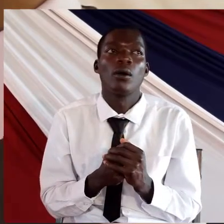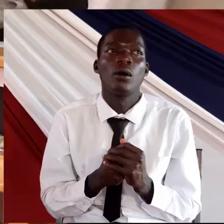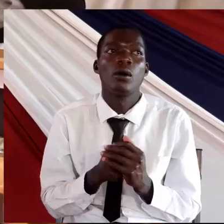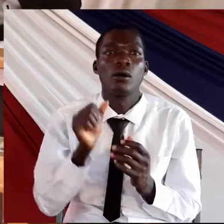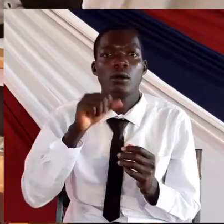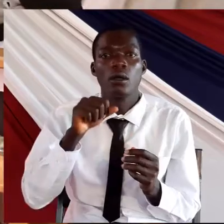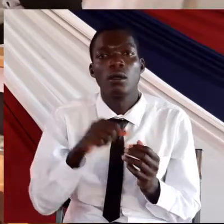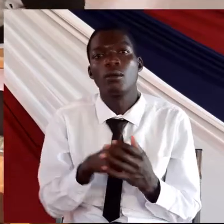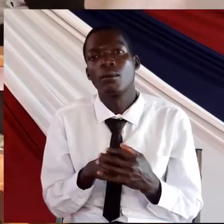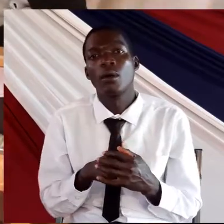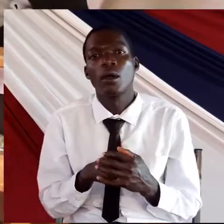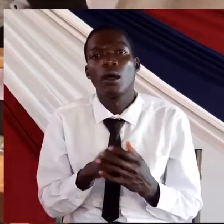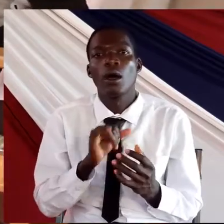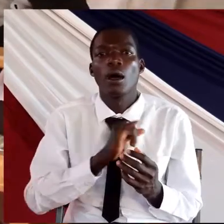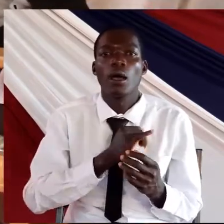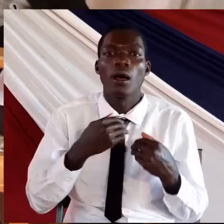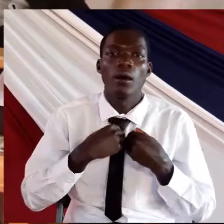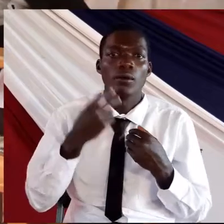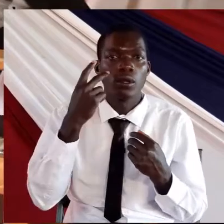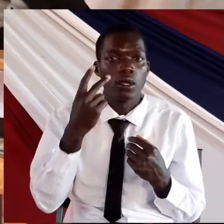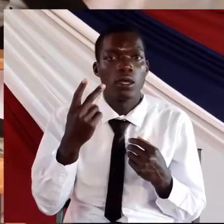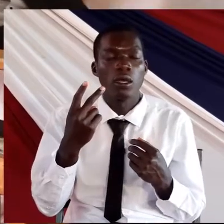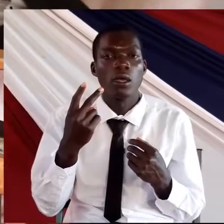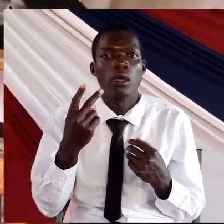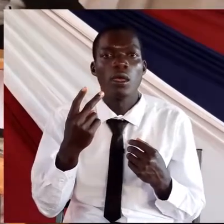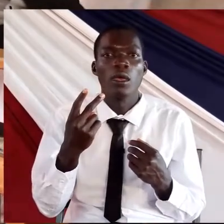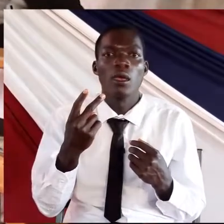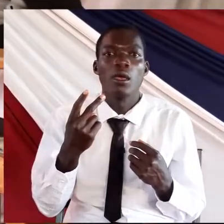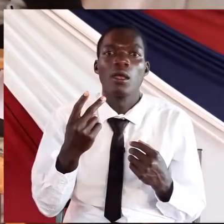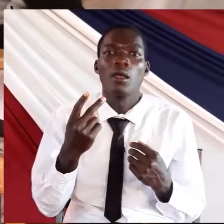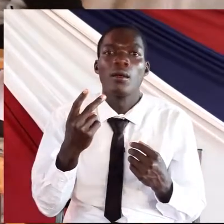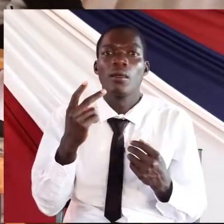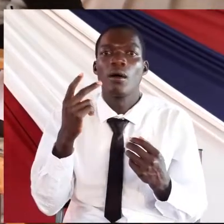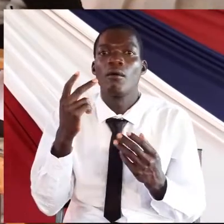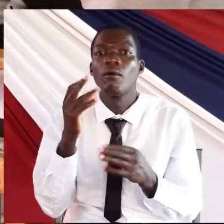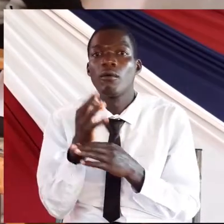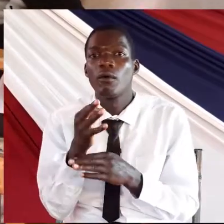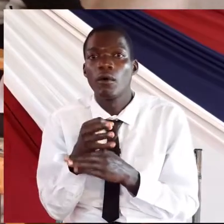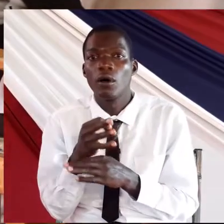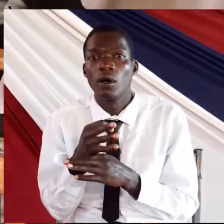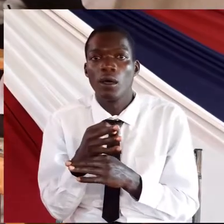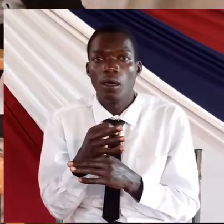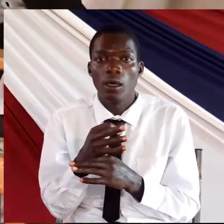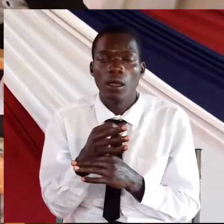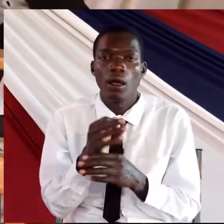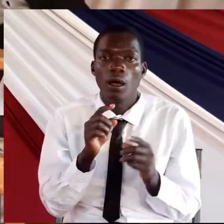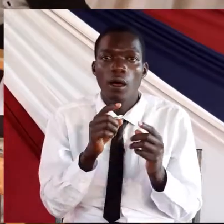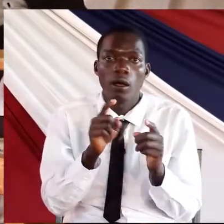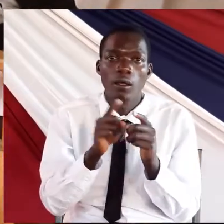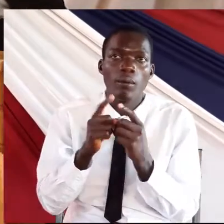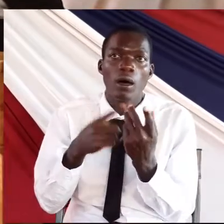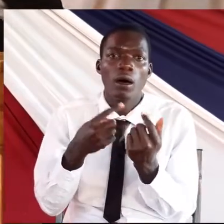Yeah, I have seen the argument that is poked on the biblical account.